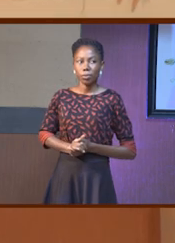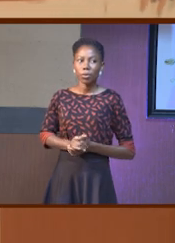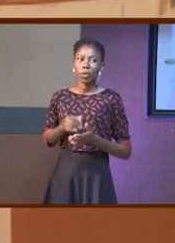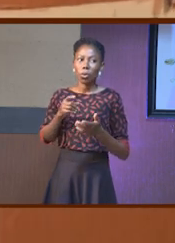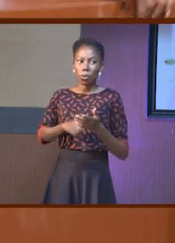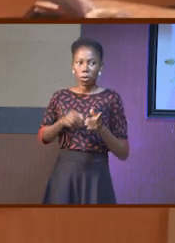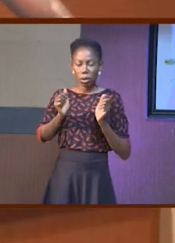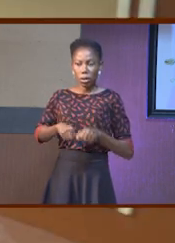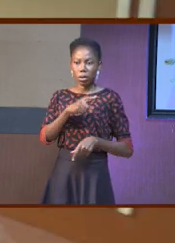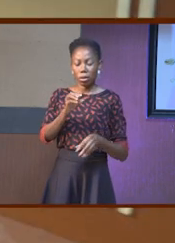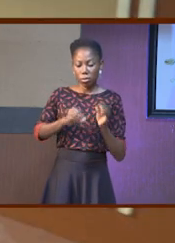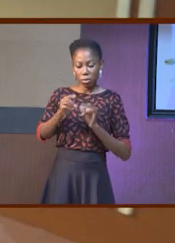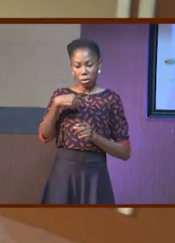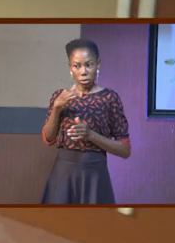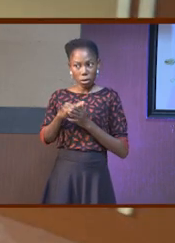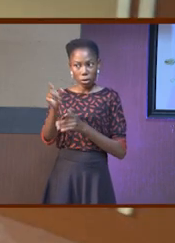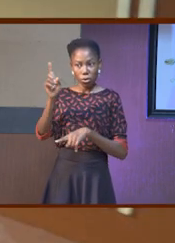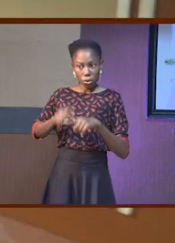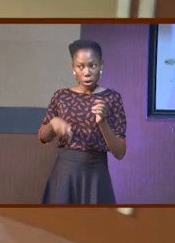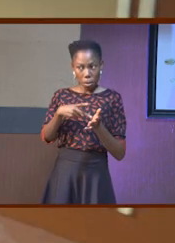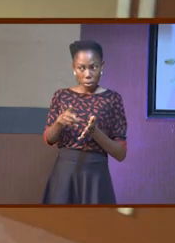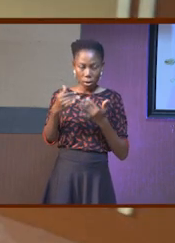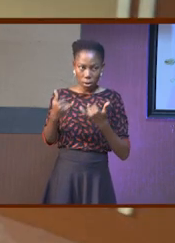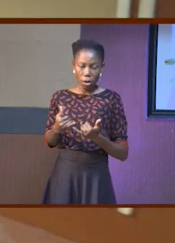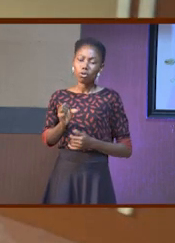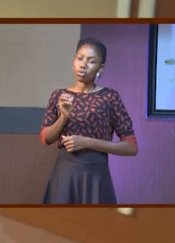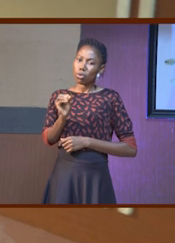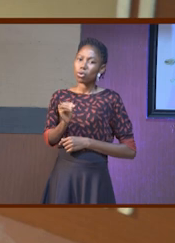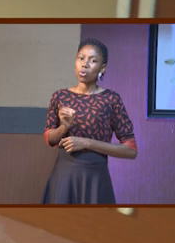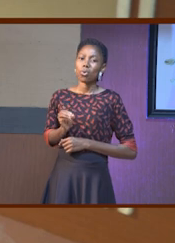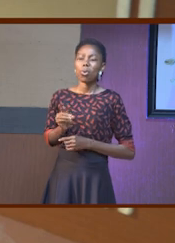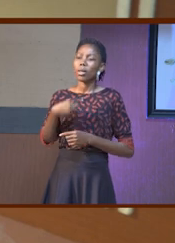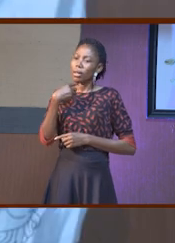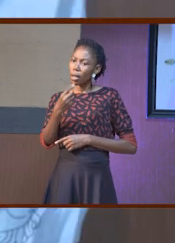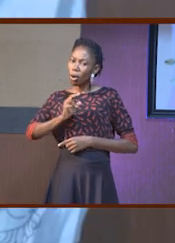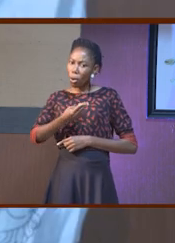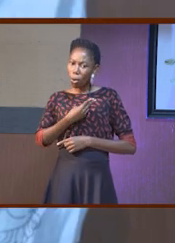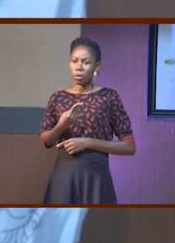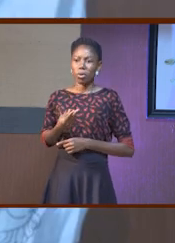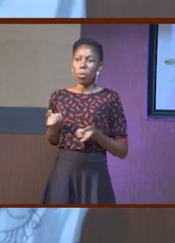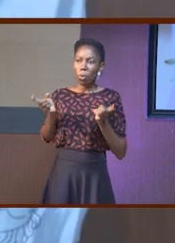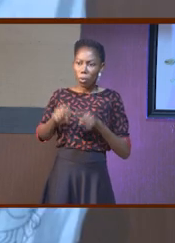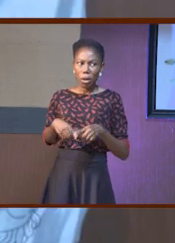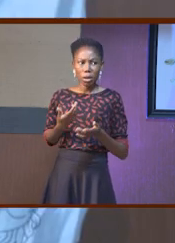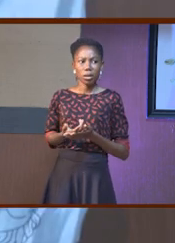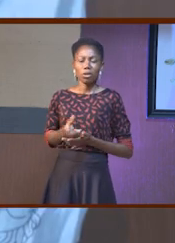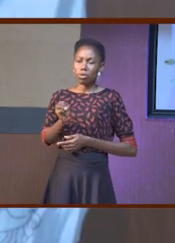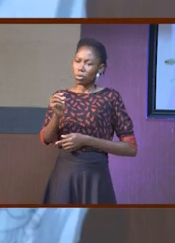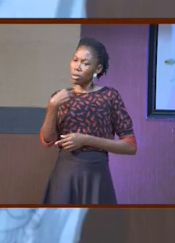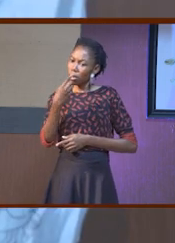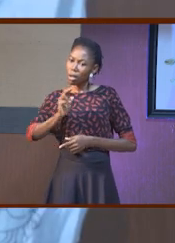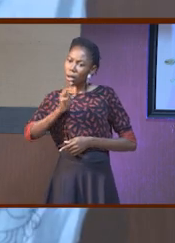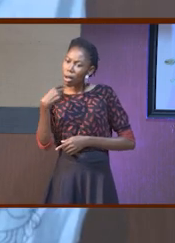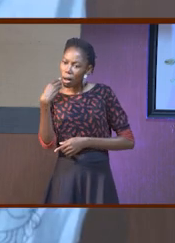What I can gather from what you've said now is like you can't start paying immediately. So, but you can't tell me you can't pay forever. Yes, I will. So definitely you